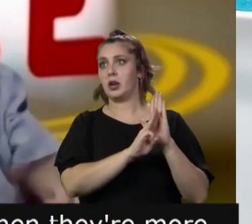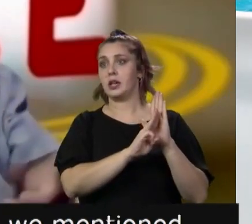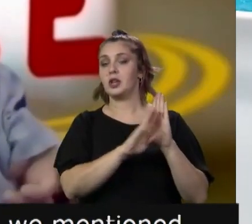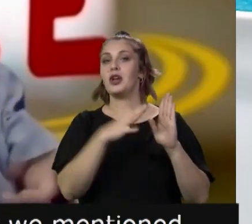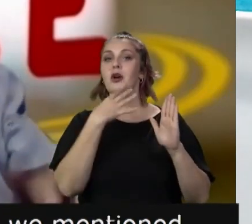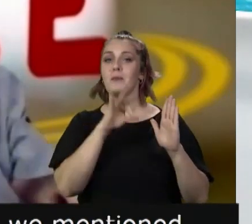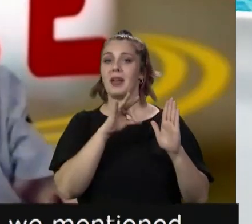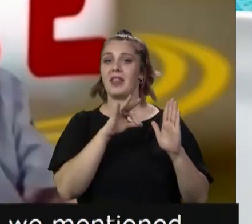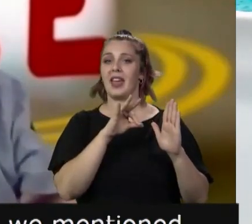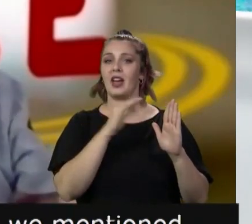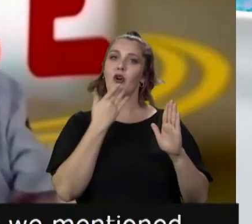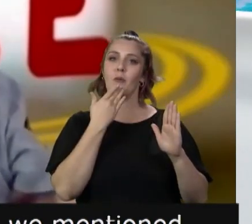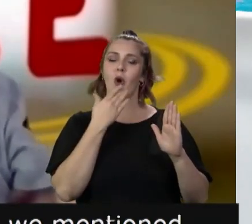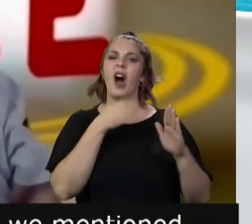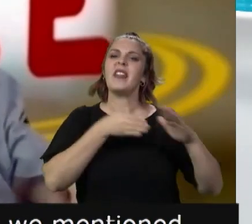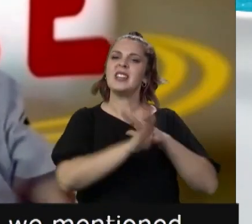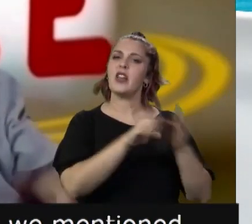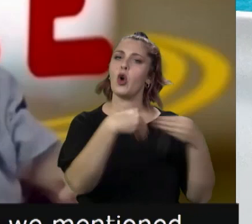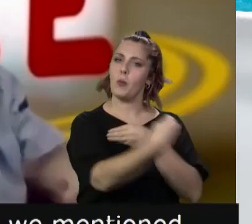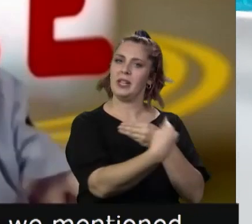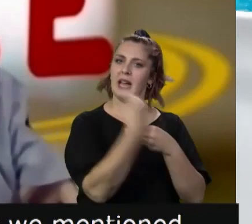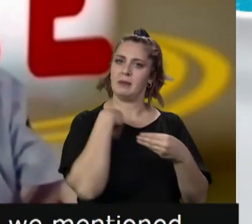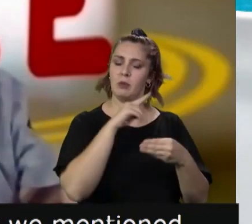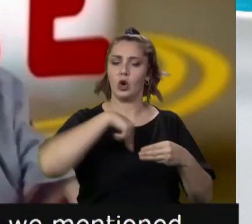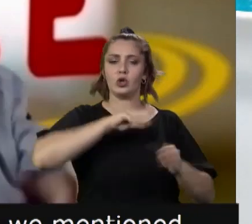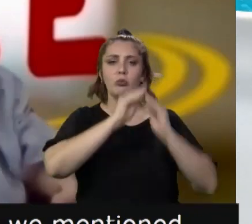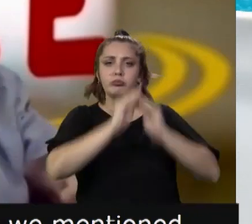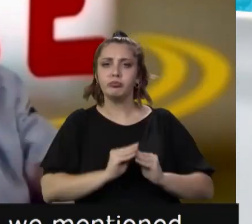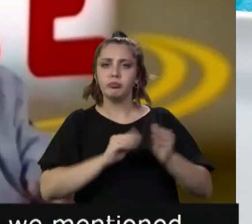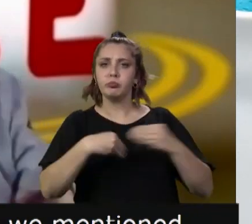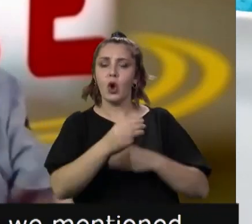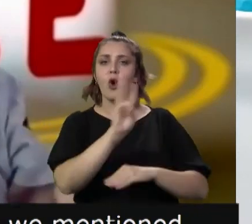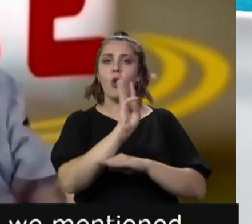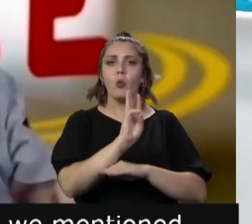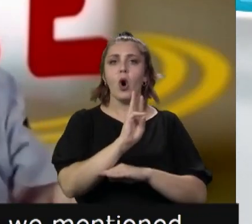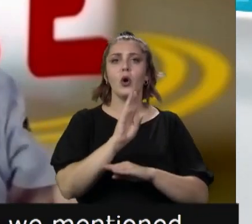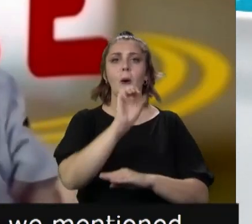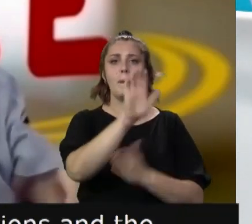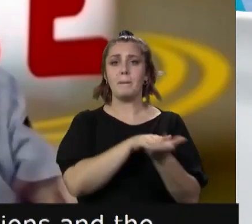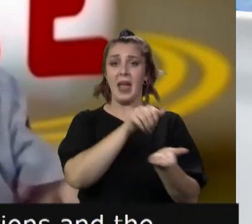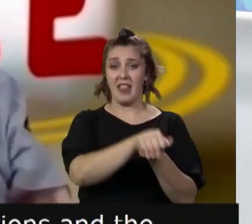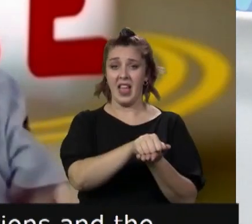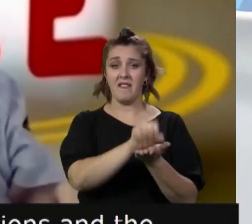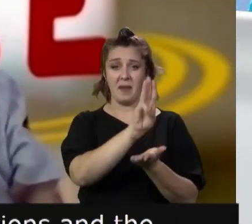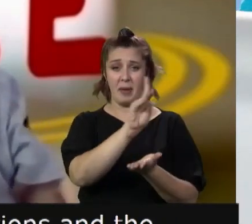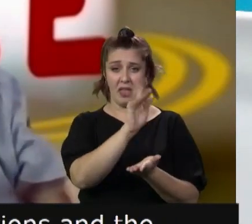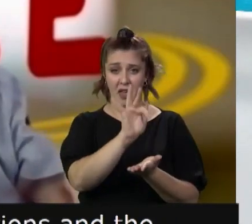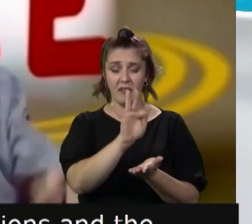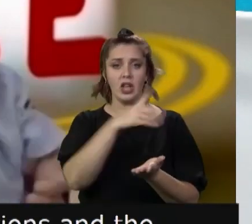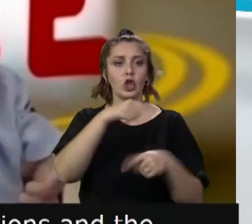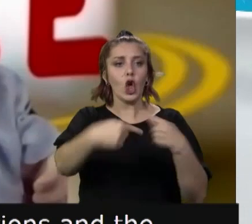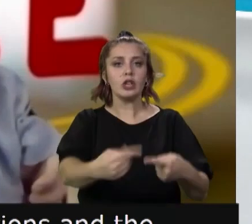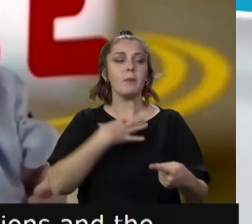applications uh, and the access to documents and all of our Word and PDF documents